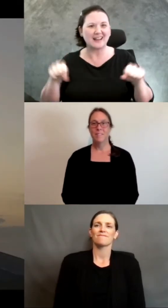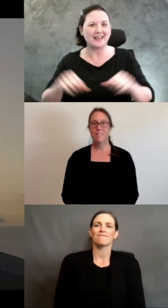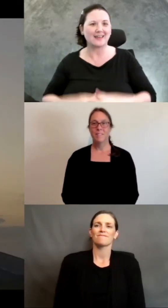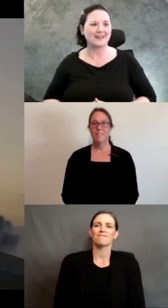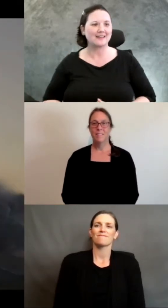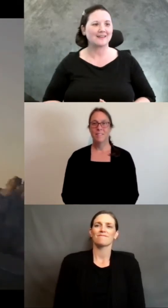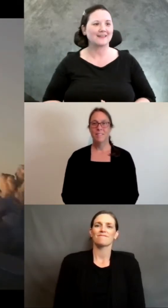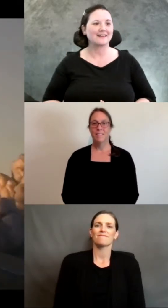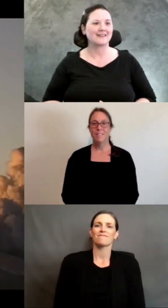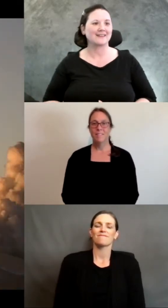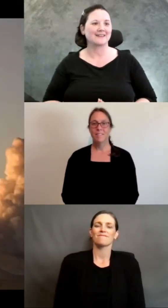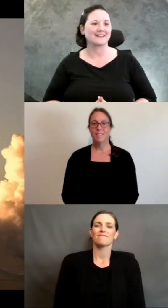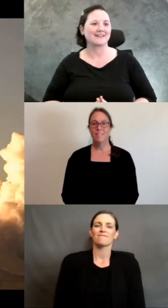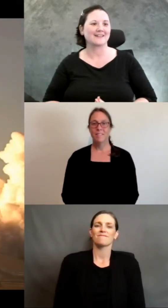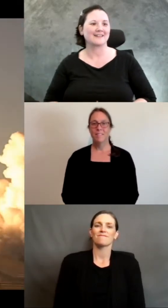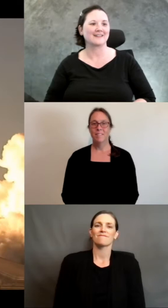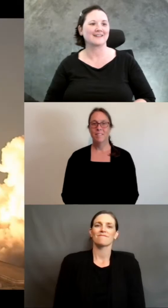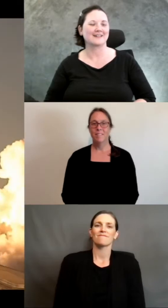accessibility.